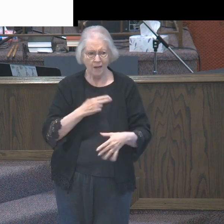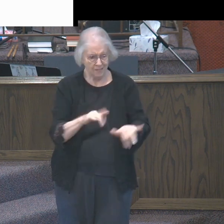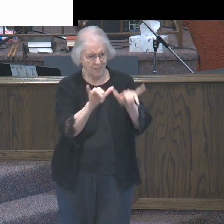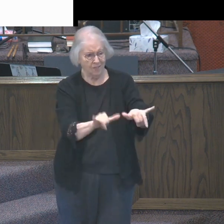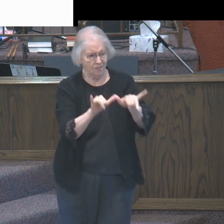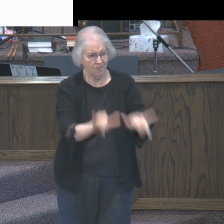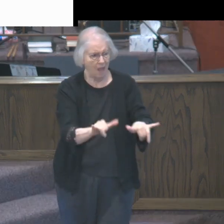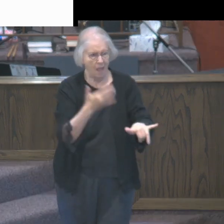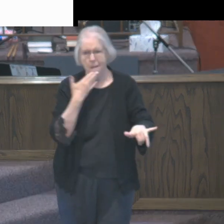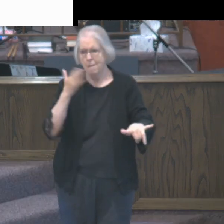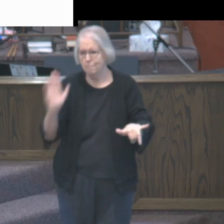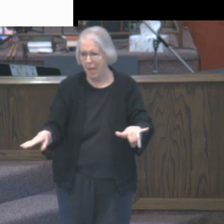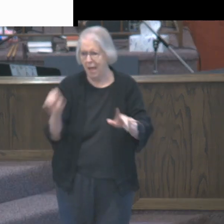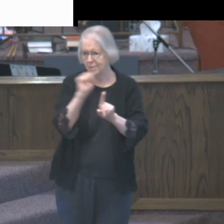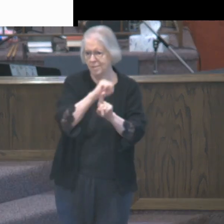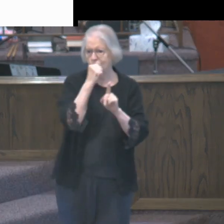That leads to